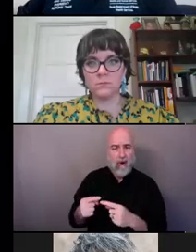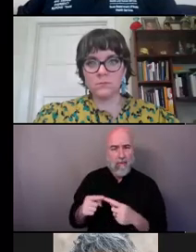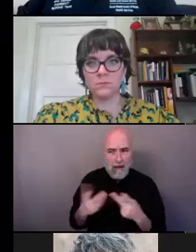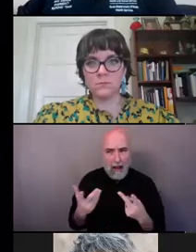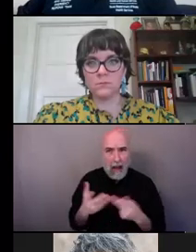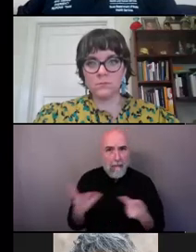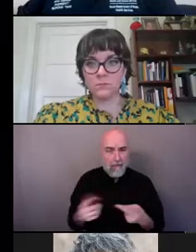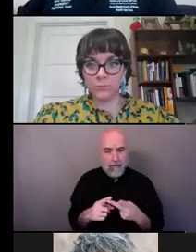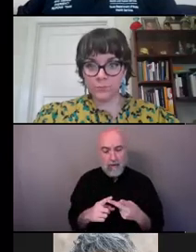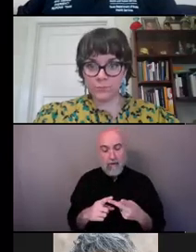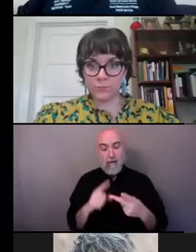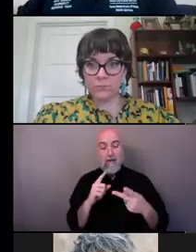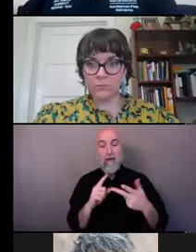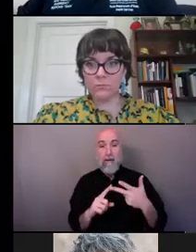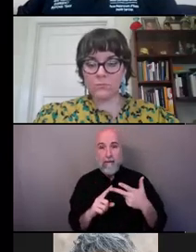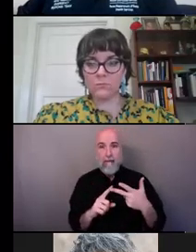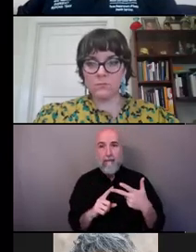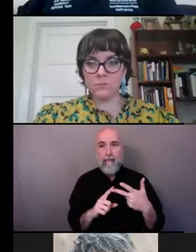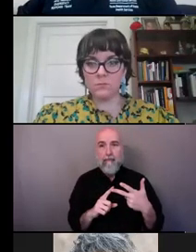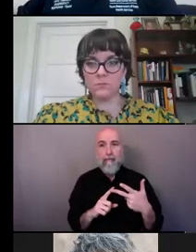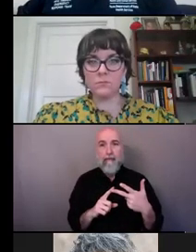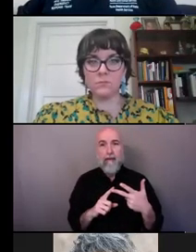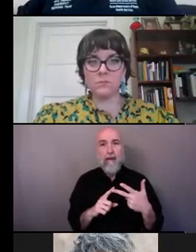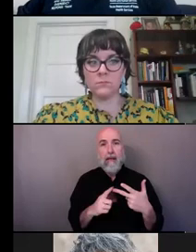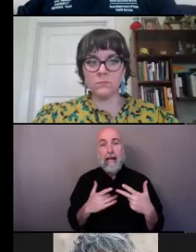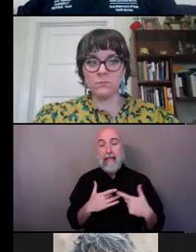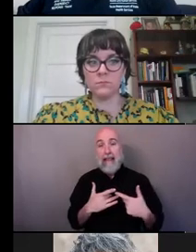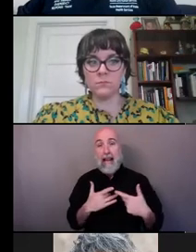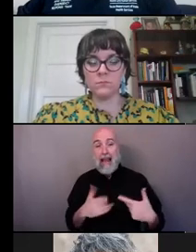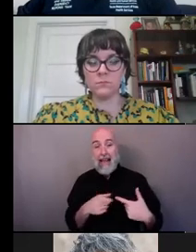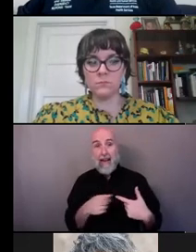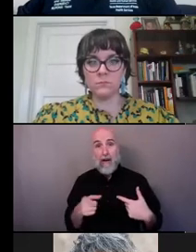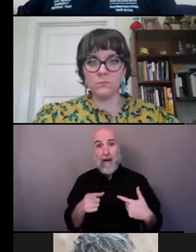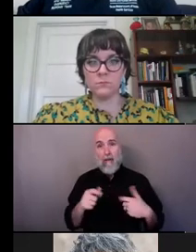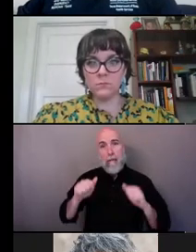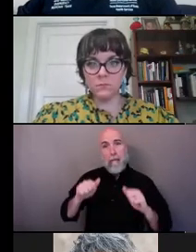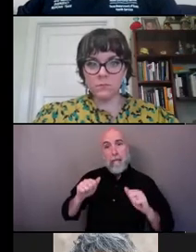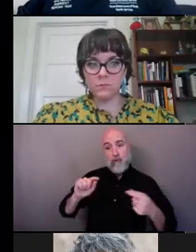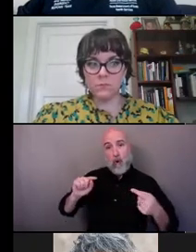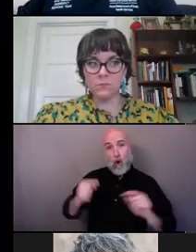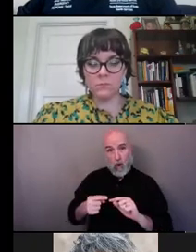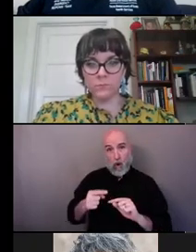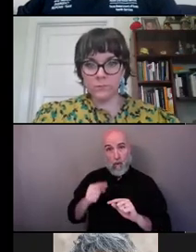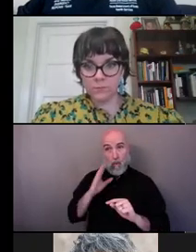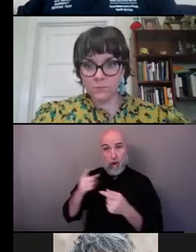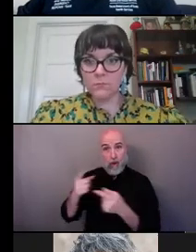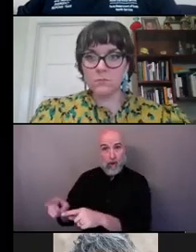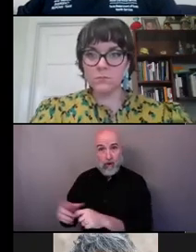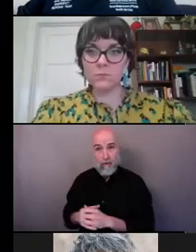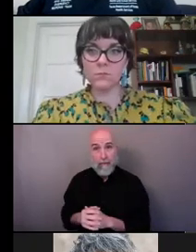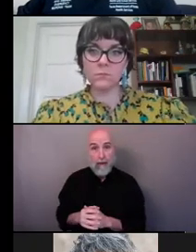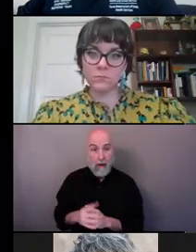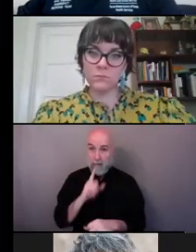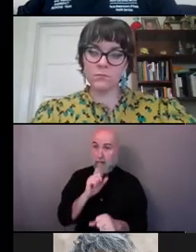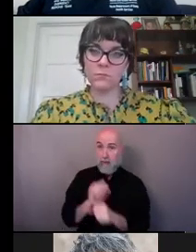Factor number 3 would be the likelihood that the potential harm will occur. Is it a